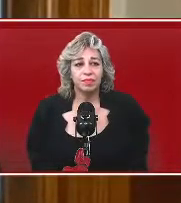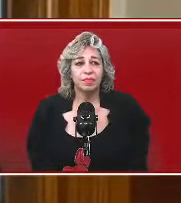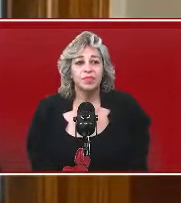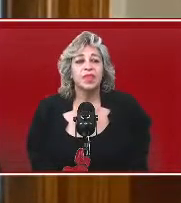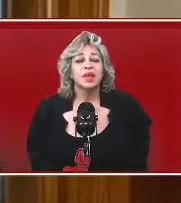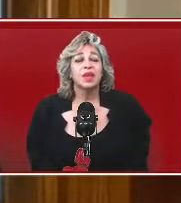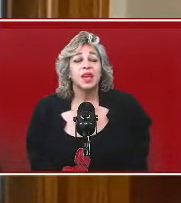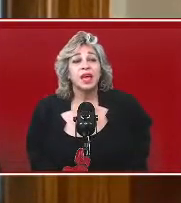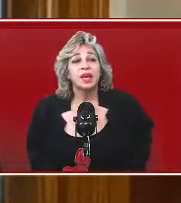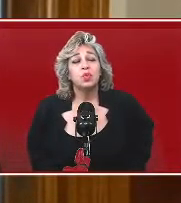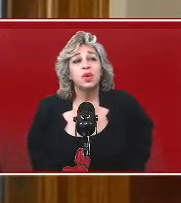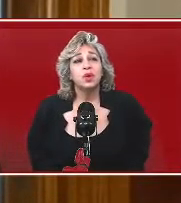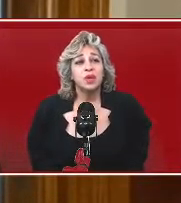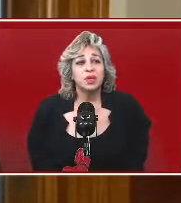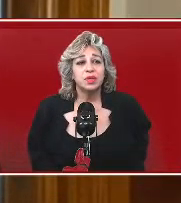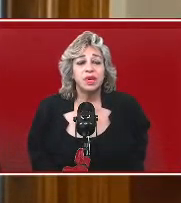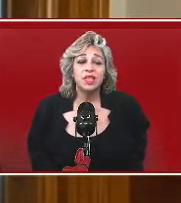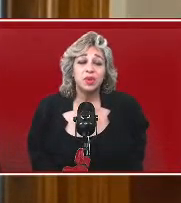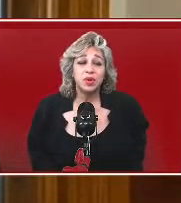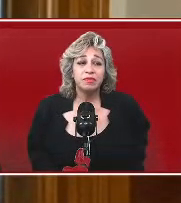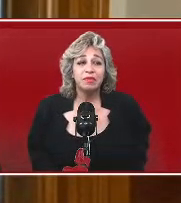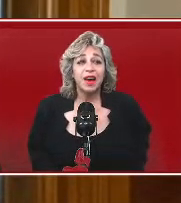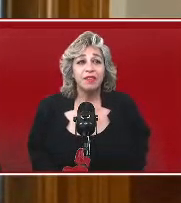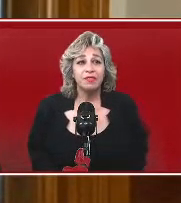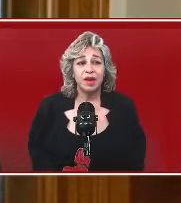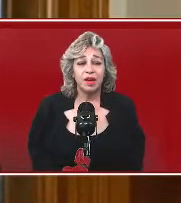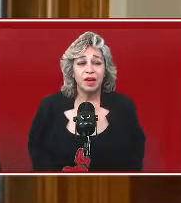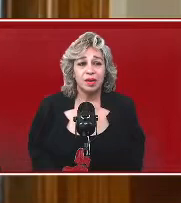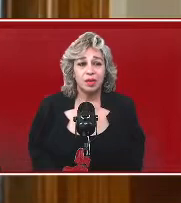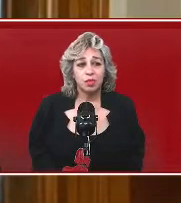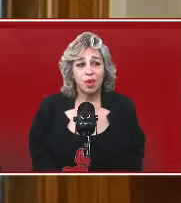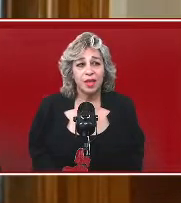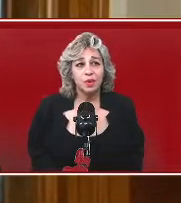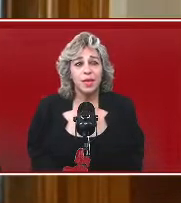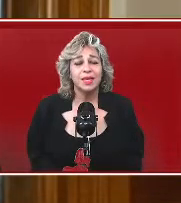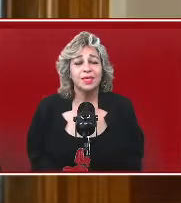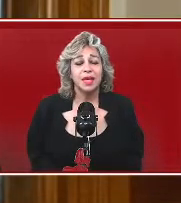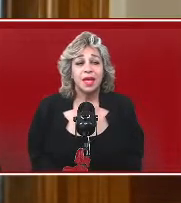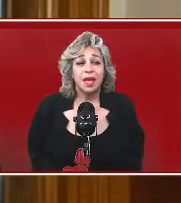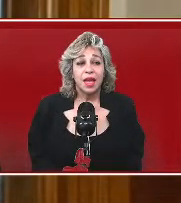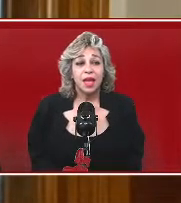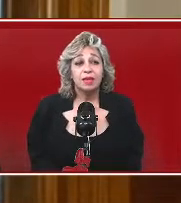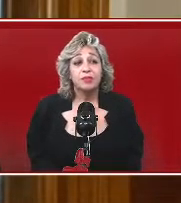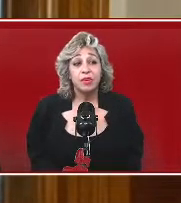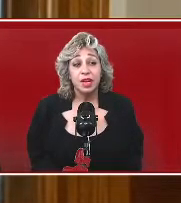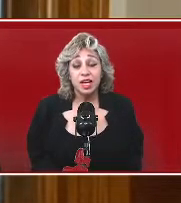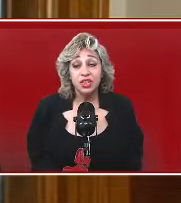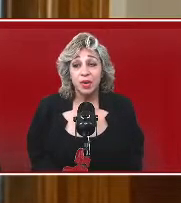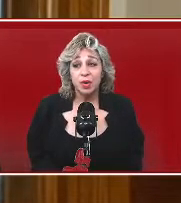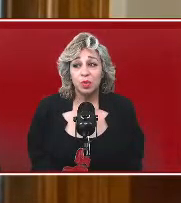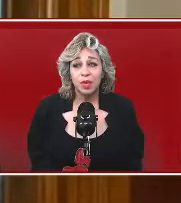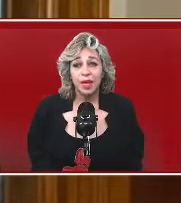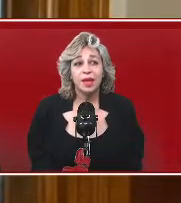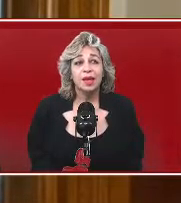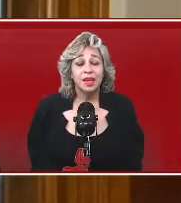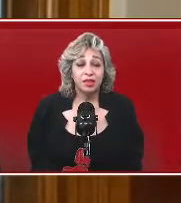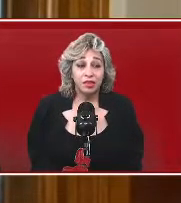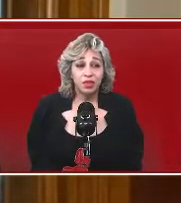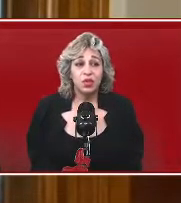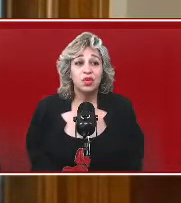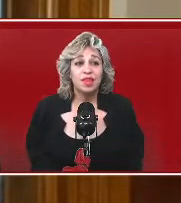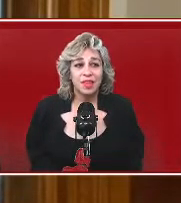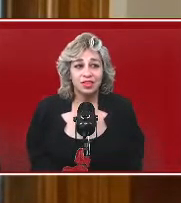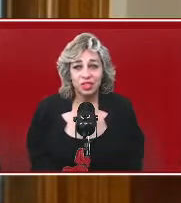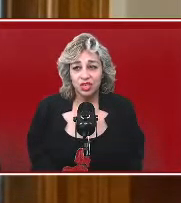empleos. And we're going to be doing 5 railways. And for each railway,